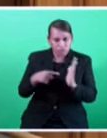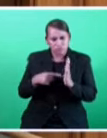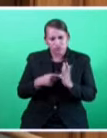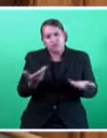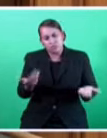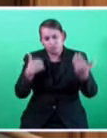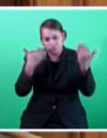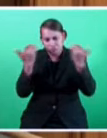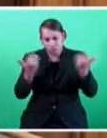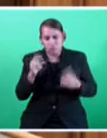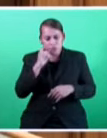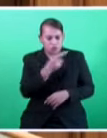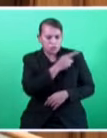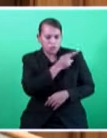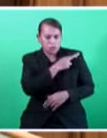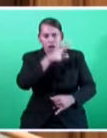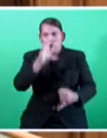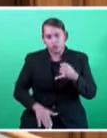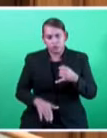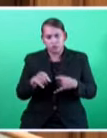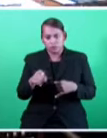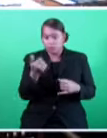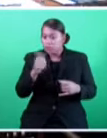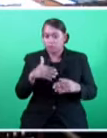So, we'll move on.